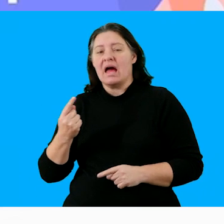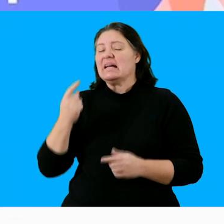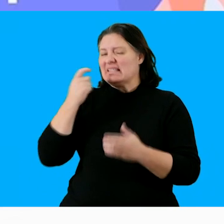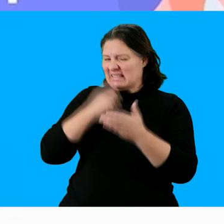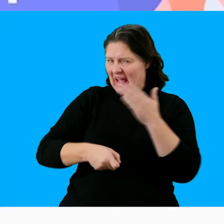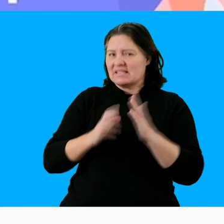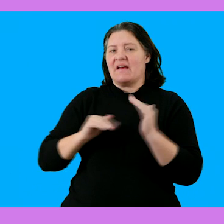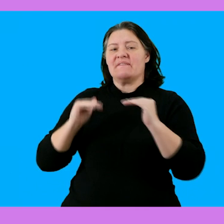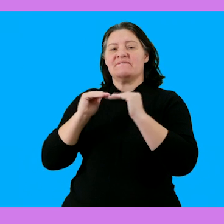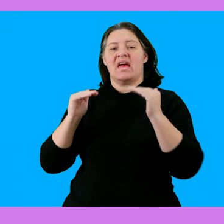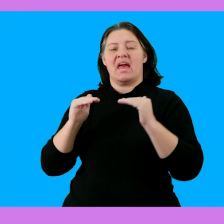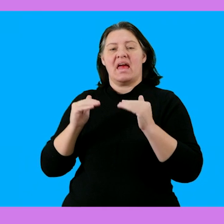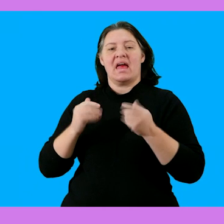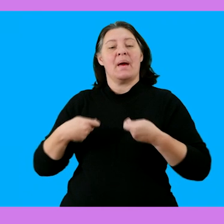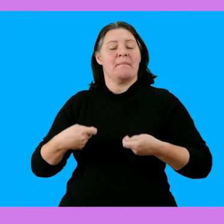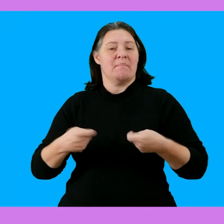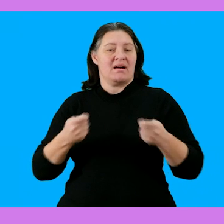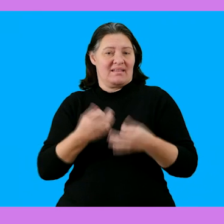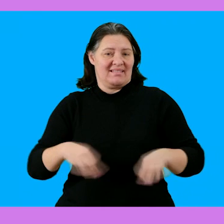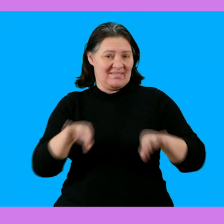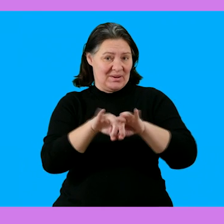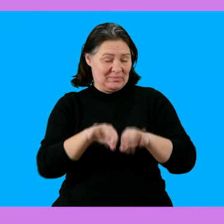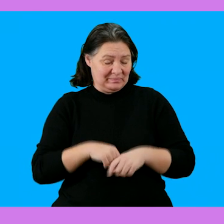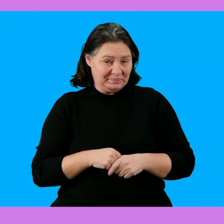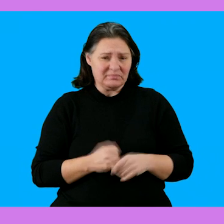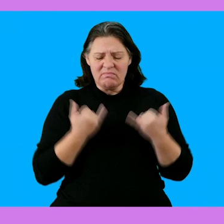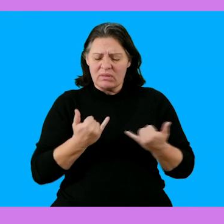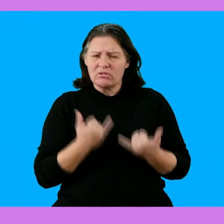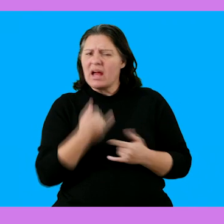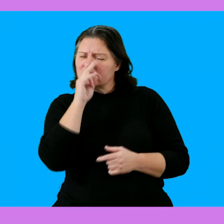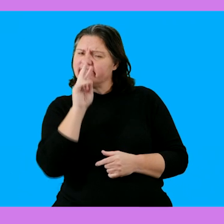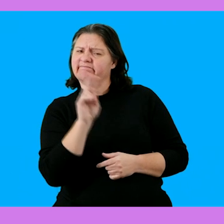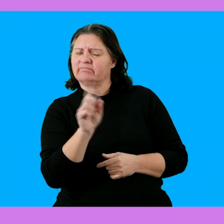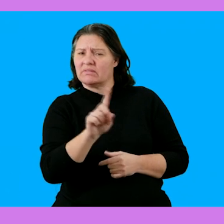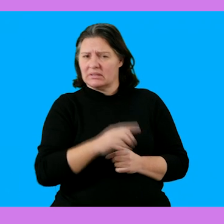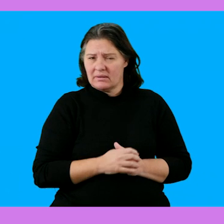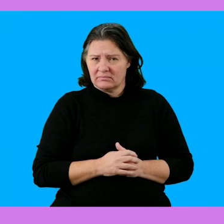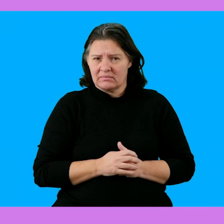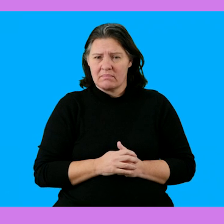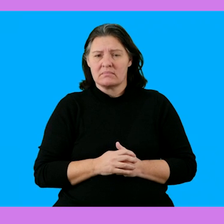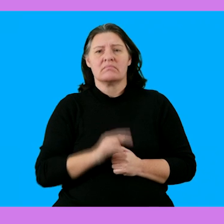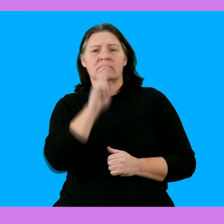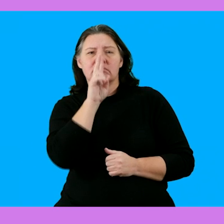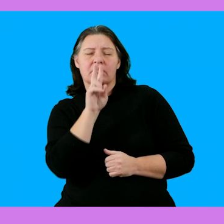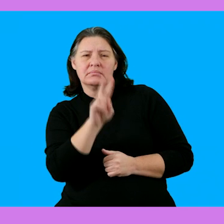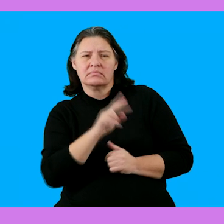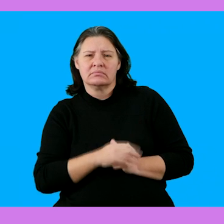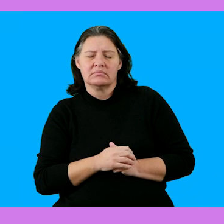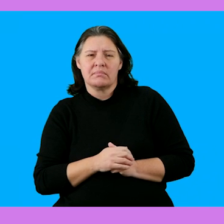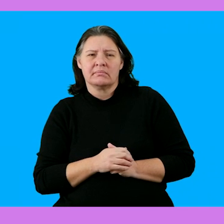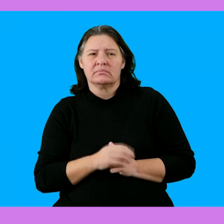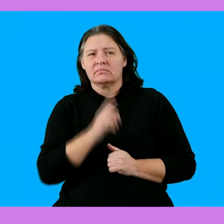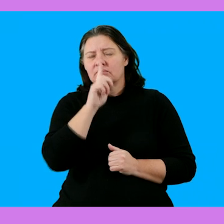market value. So what is it that we can expect of today's lesson? So by the end of this lesson, you should be able